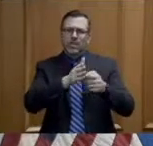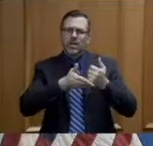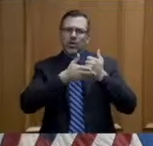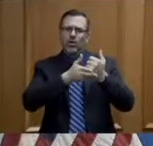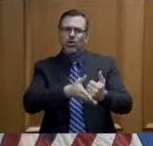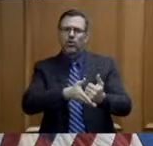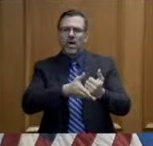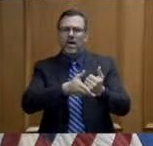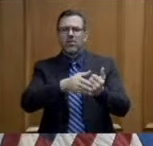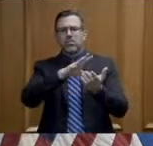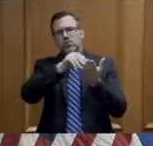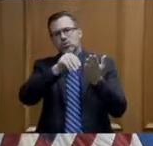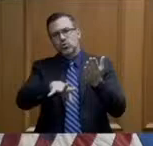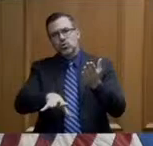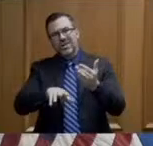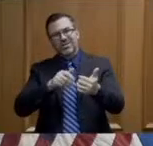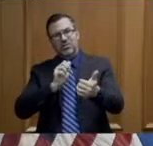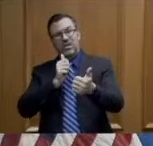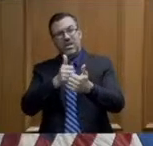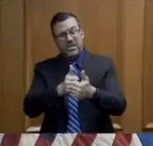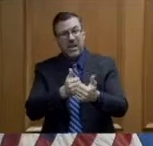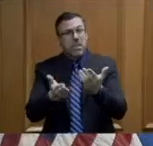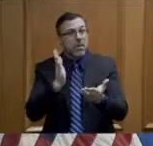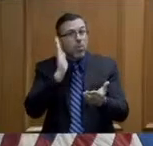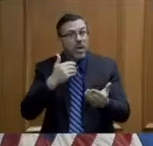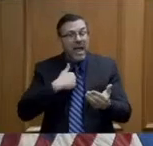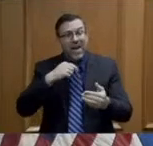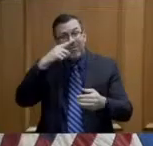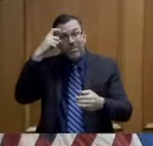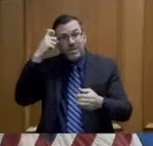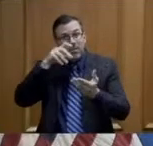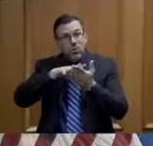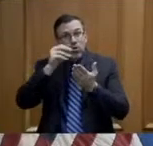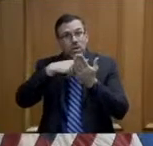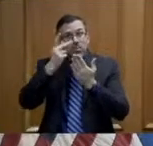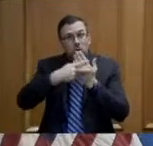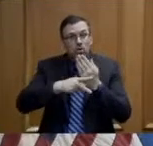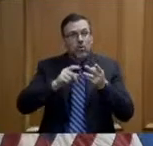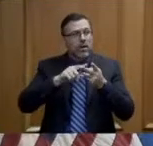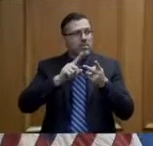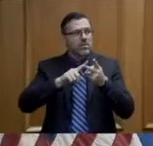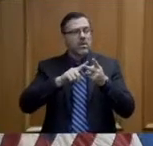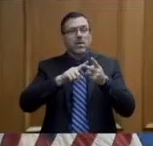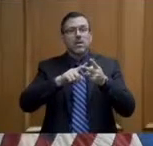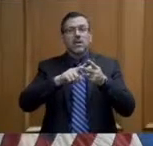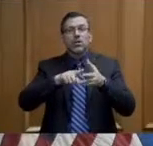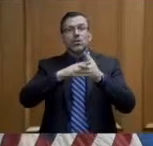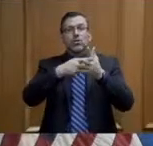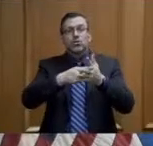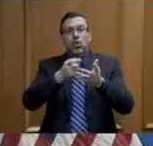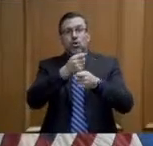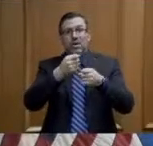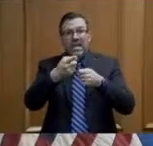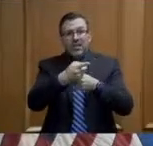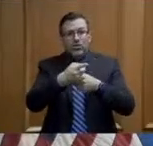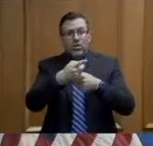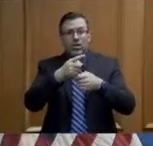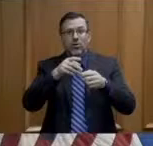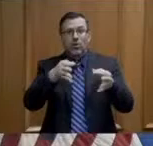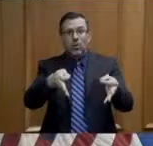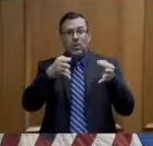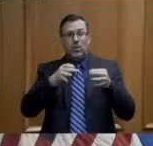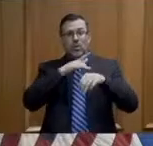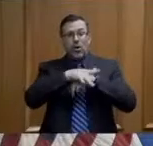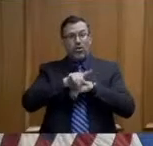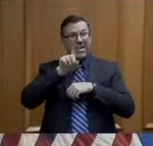up, perhaps in the way of holding summer learning programs, possibly starting next school year early? And related to